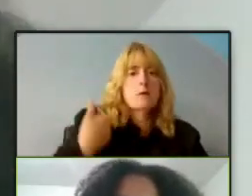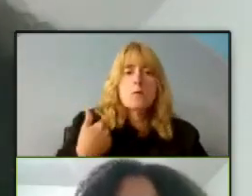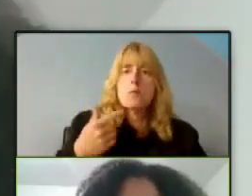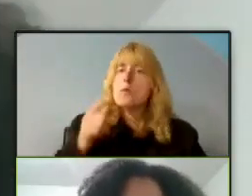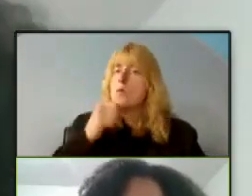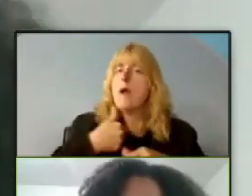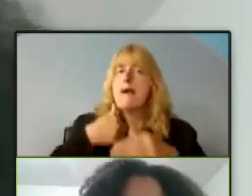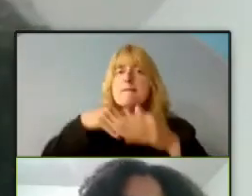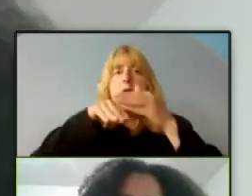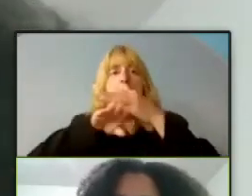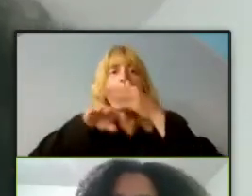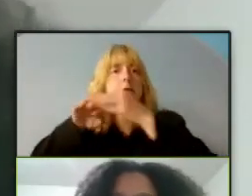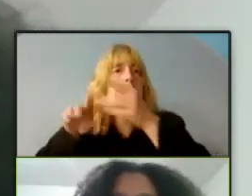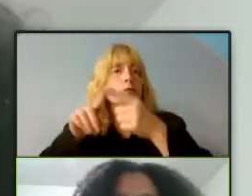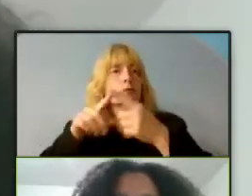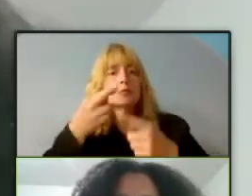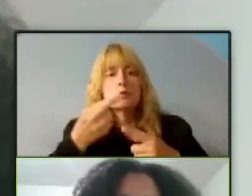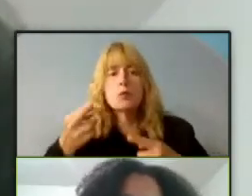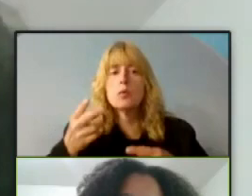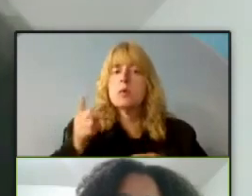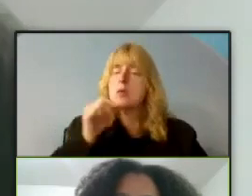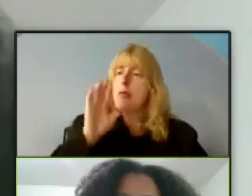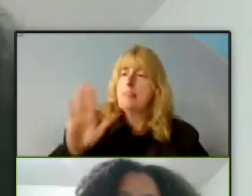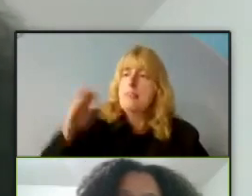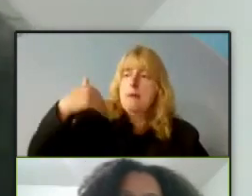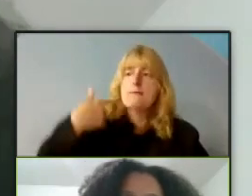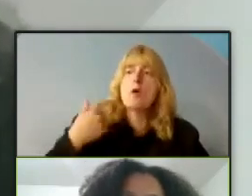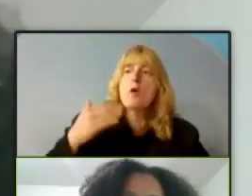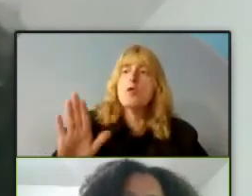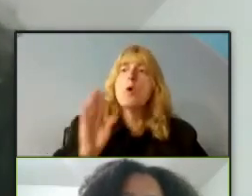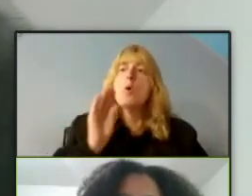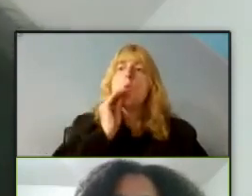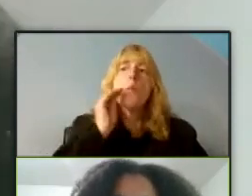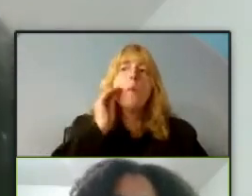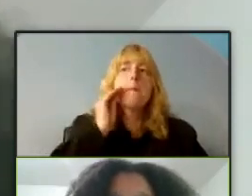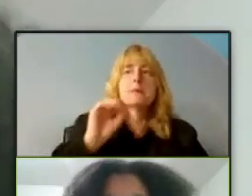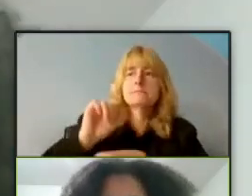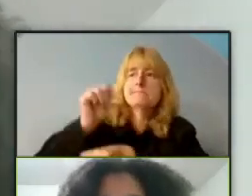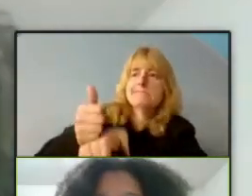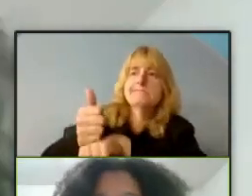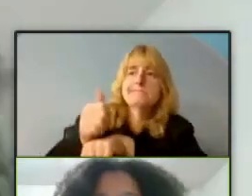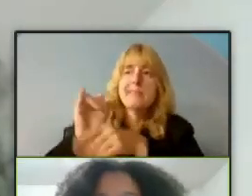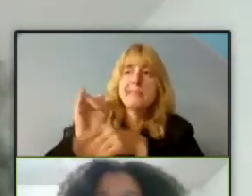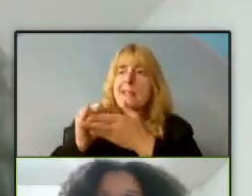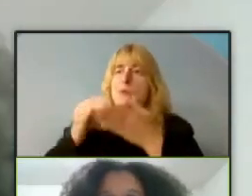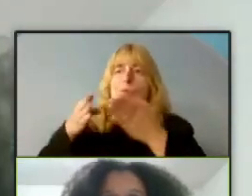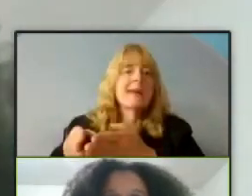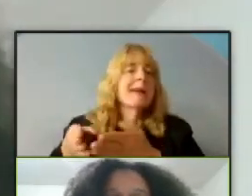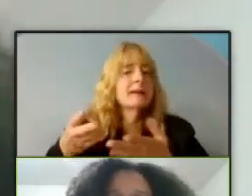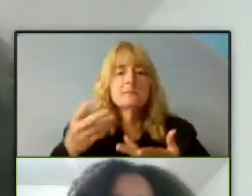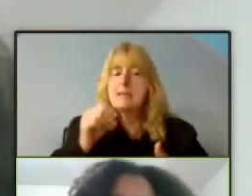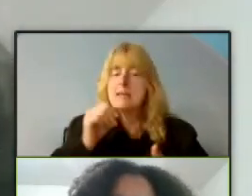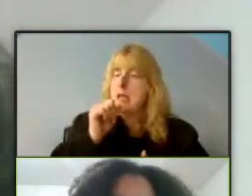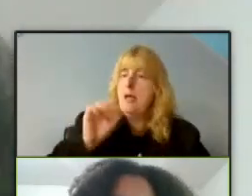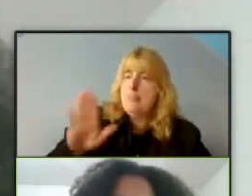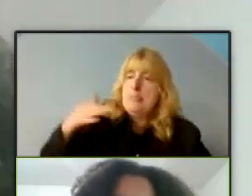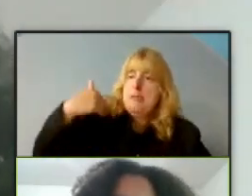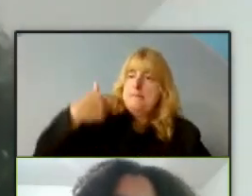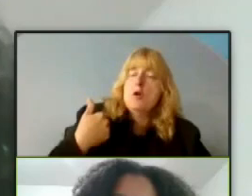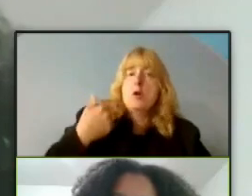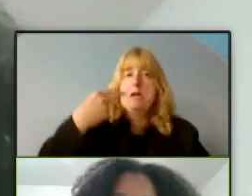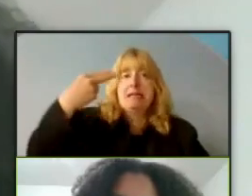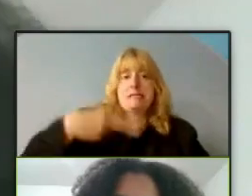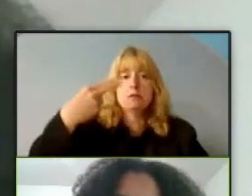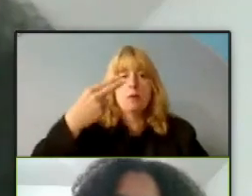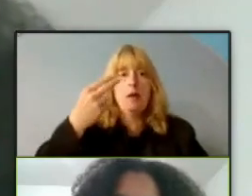It is not their fault that their homes are structured certain ways. It is not their fault that, you know, the history of the city and the